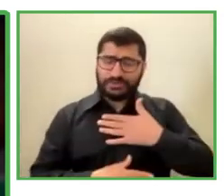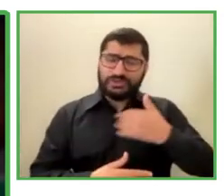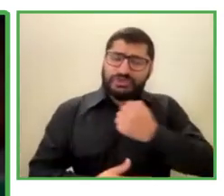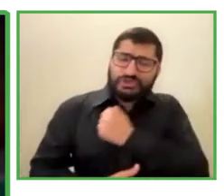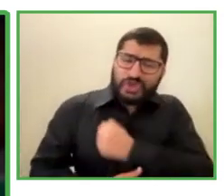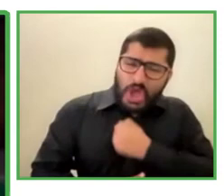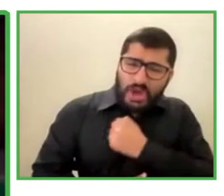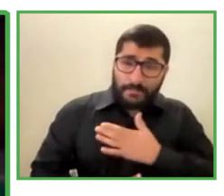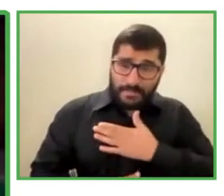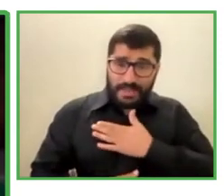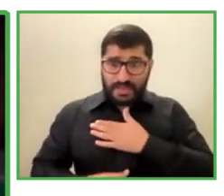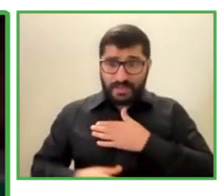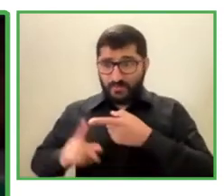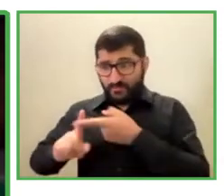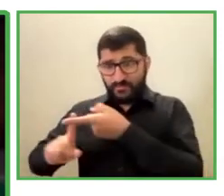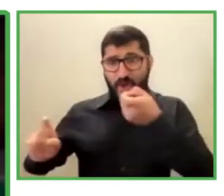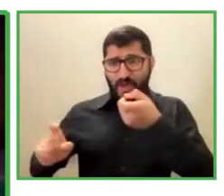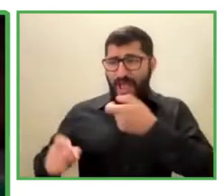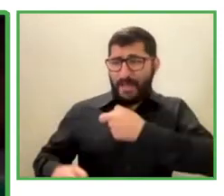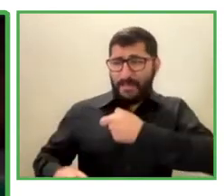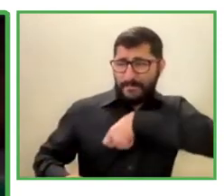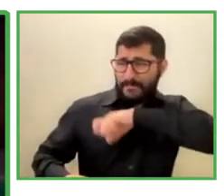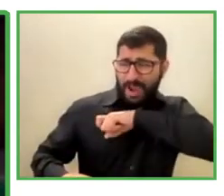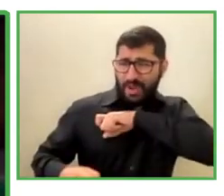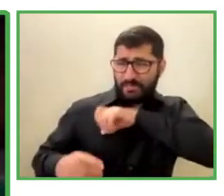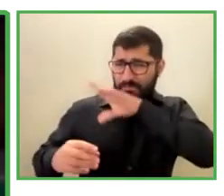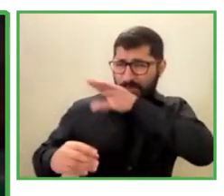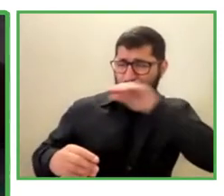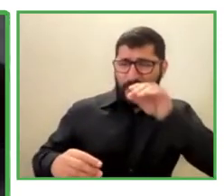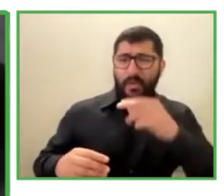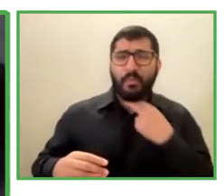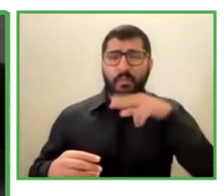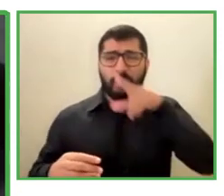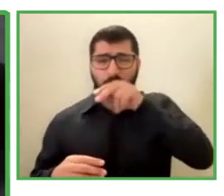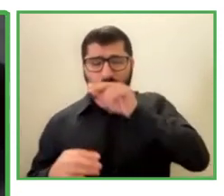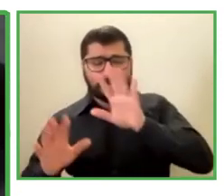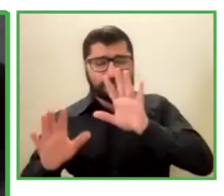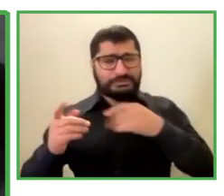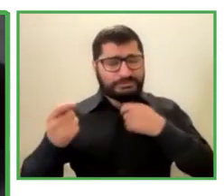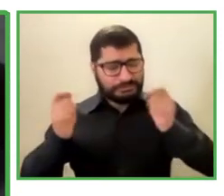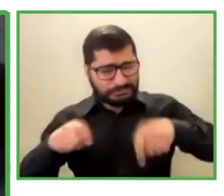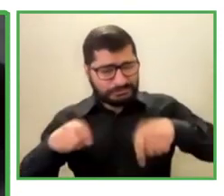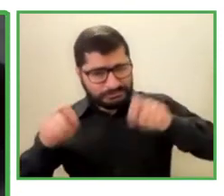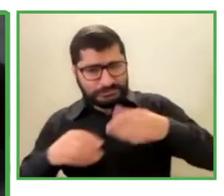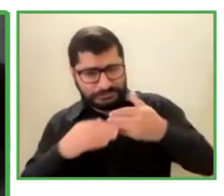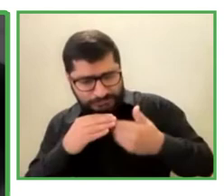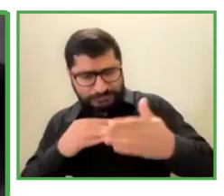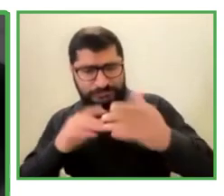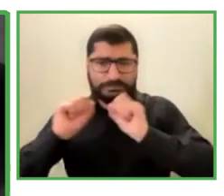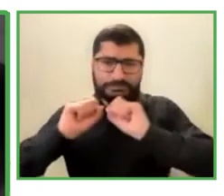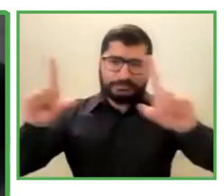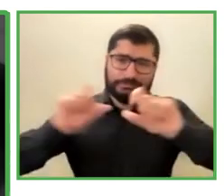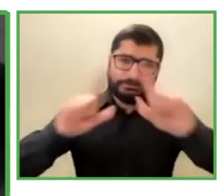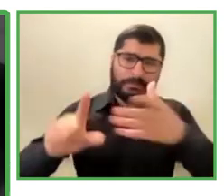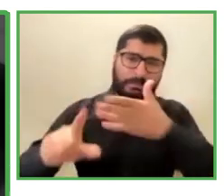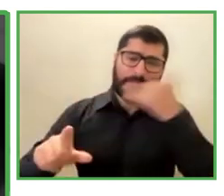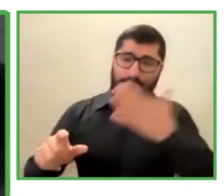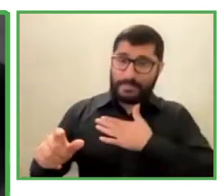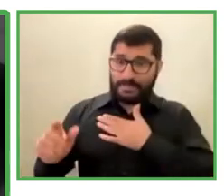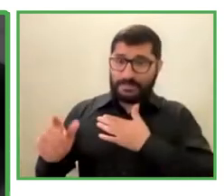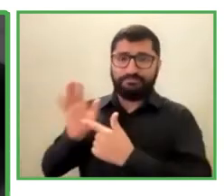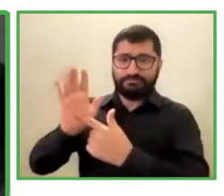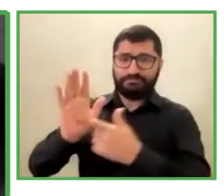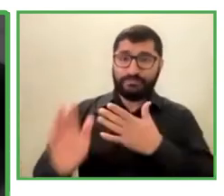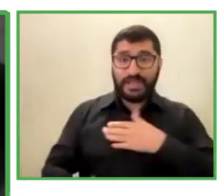I'm sorry for my Spanish, but I'm going to try to give all of my presentation in Spanish. I am Guilherme